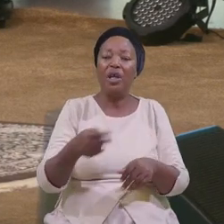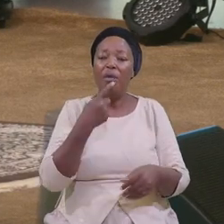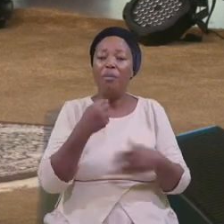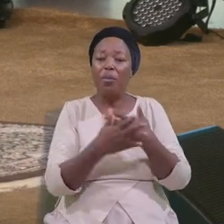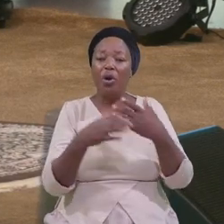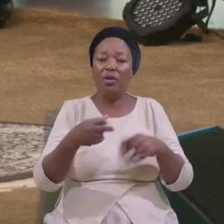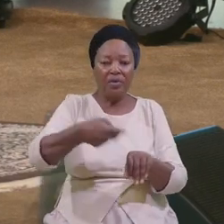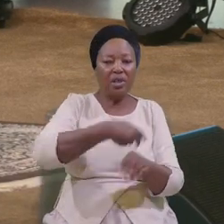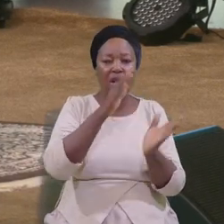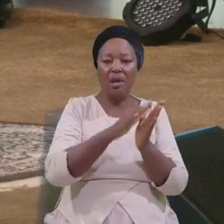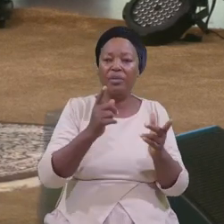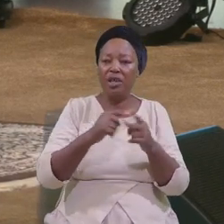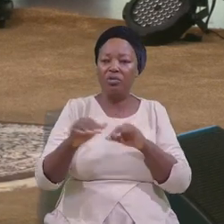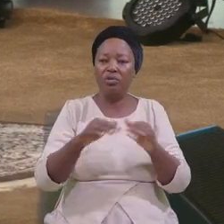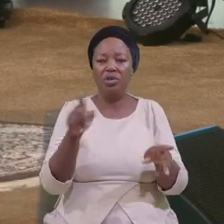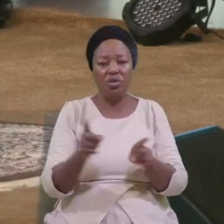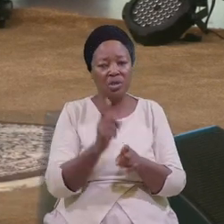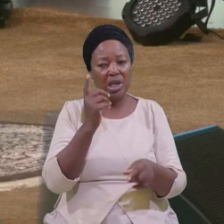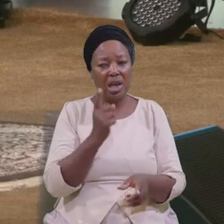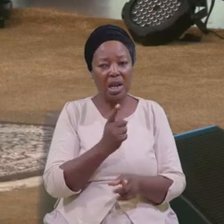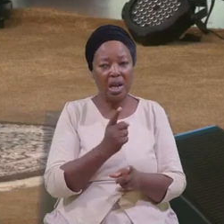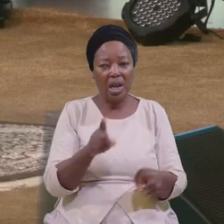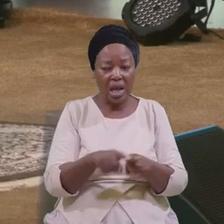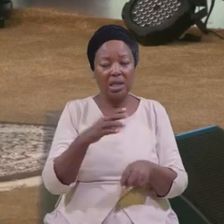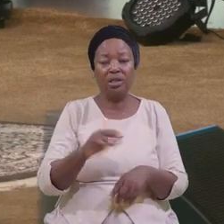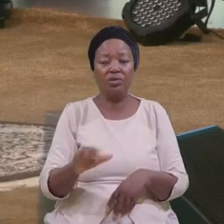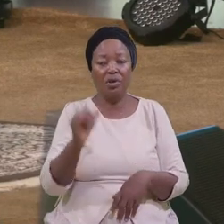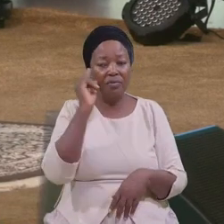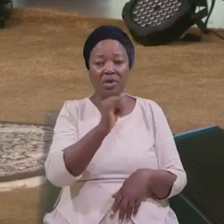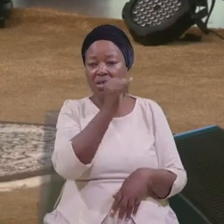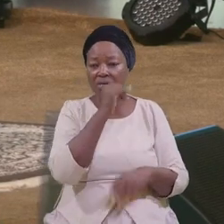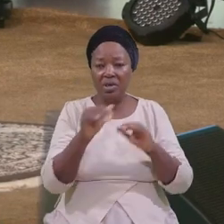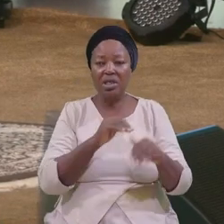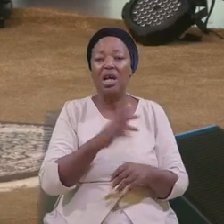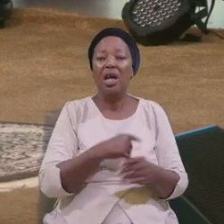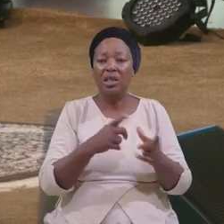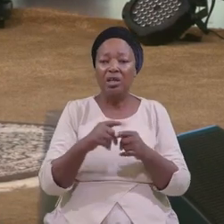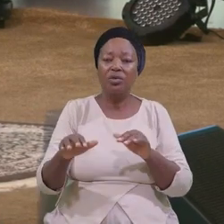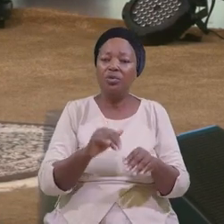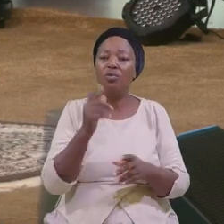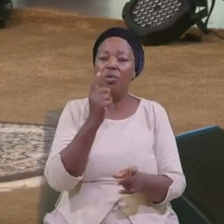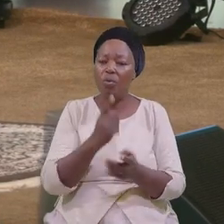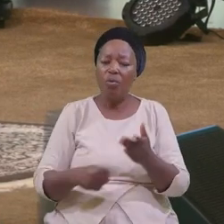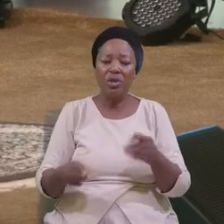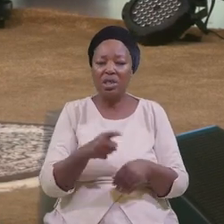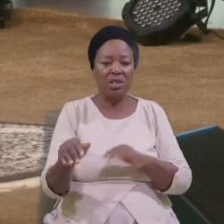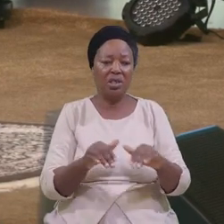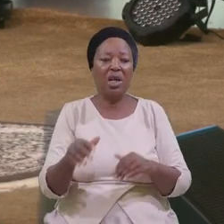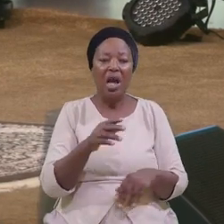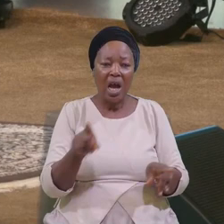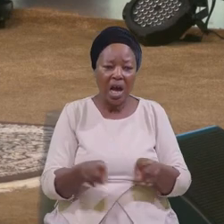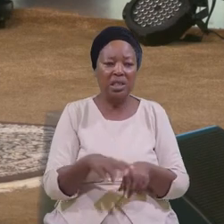the children of Israel did. Thus did all the children of Israel, as the